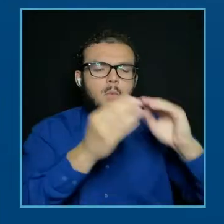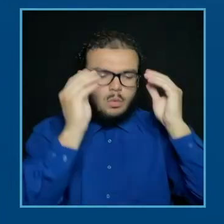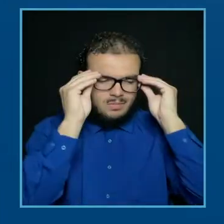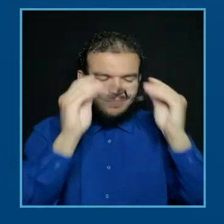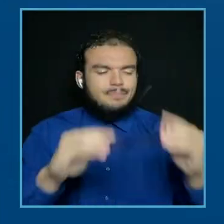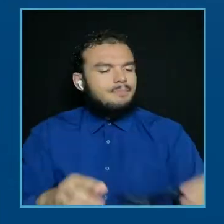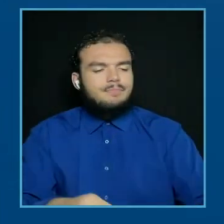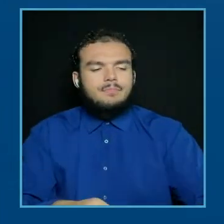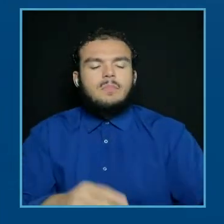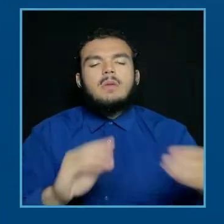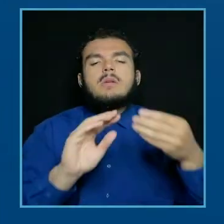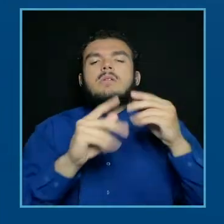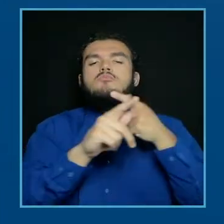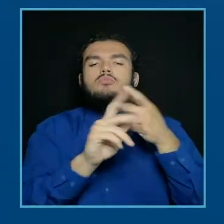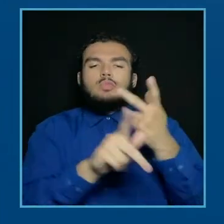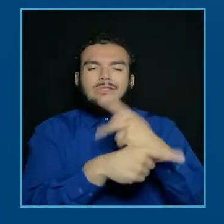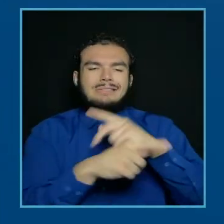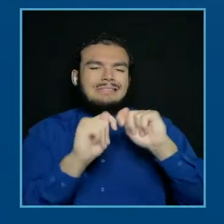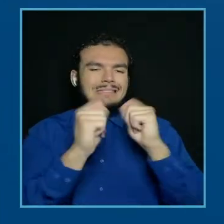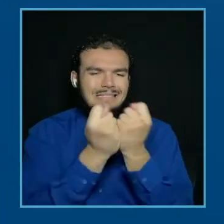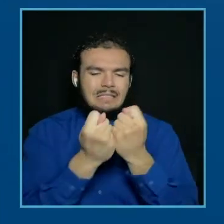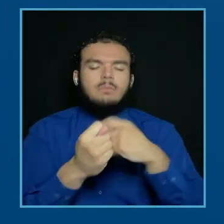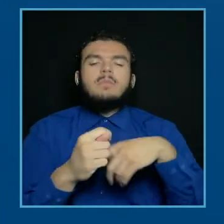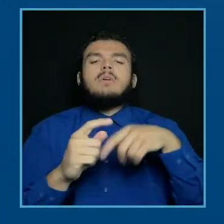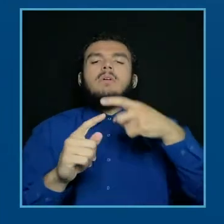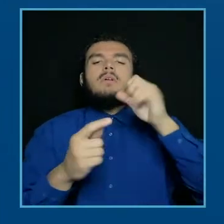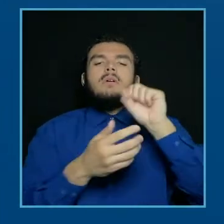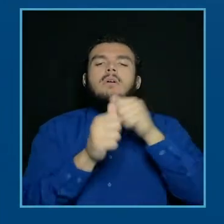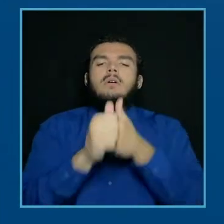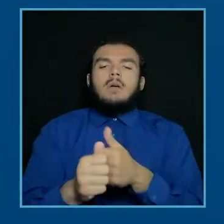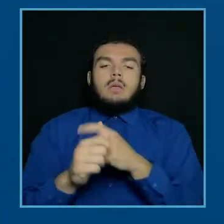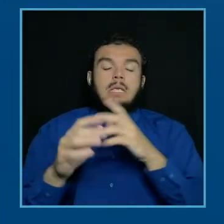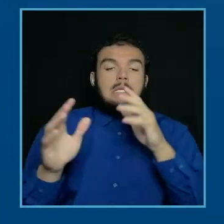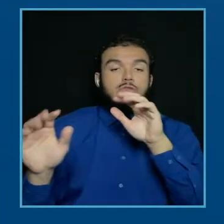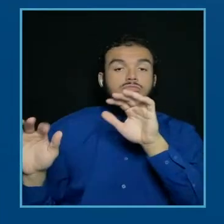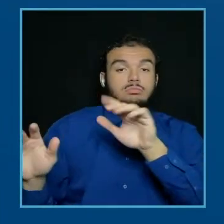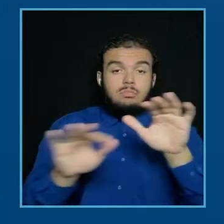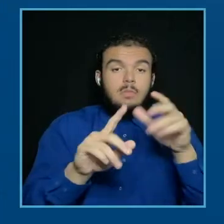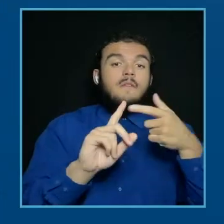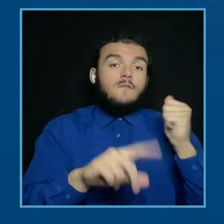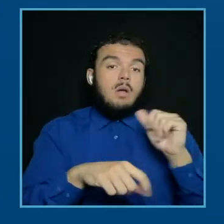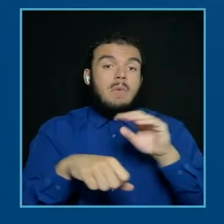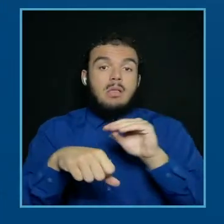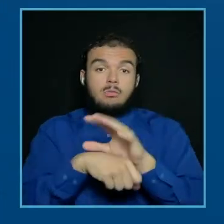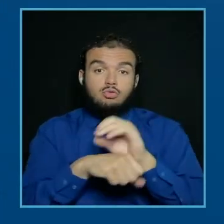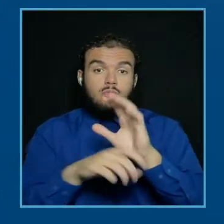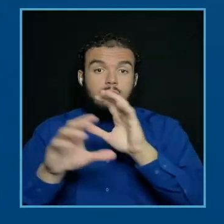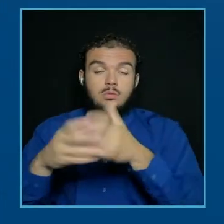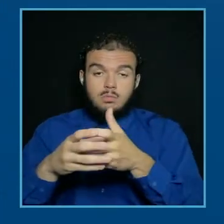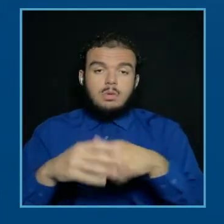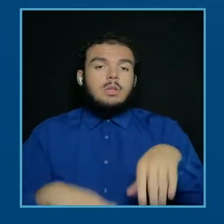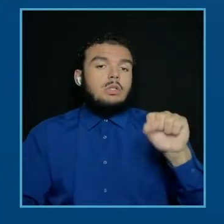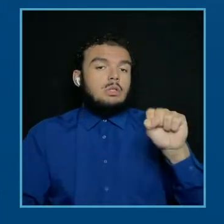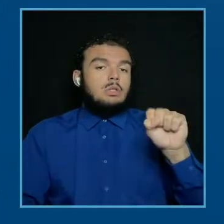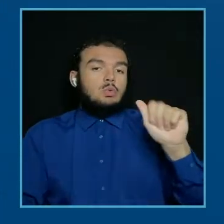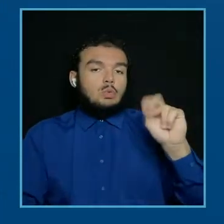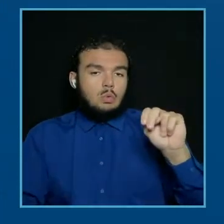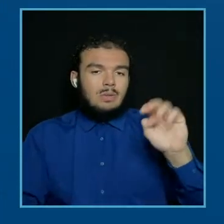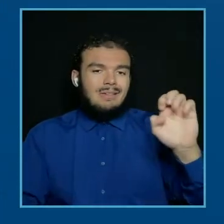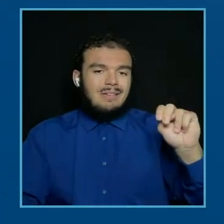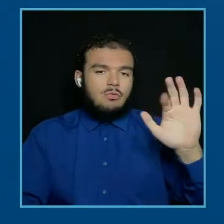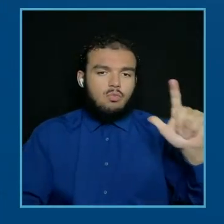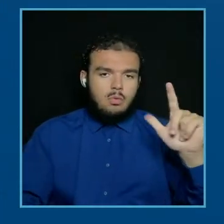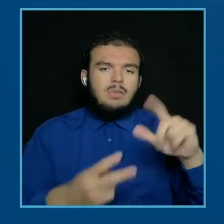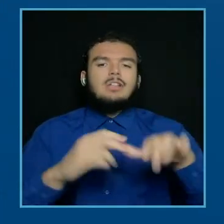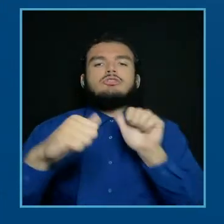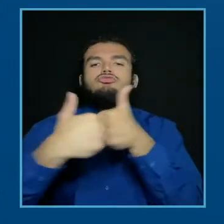unmute presenters. The order in which they have been instructed to do so by counsel is Susan Enroll, challenging